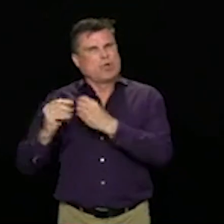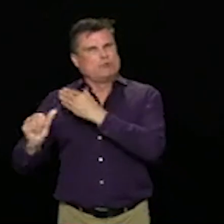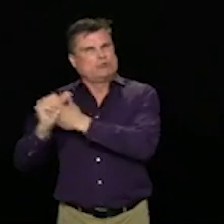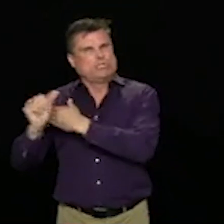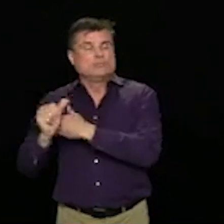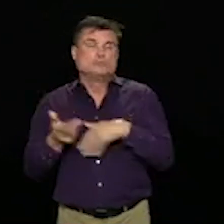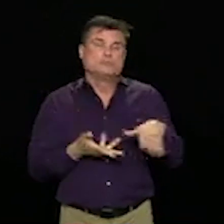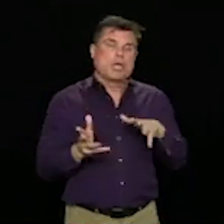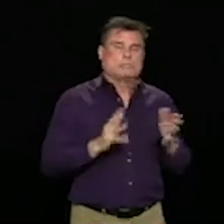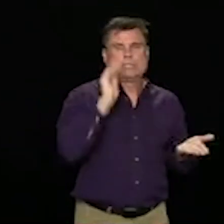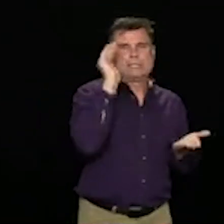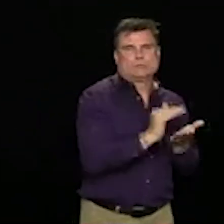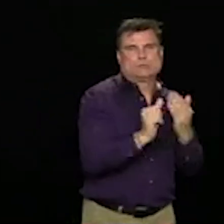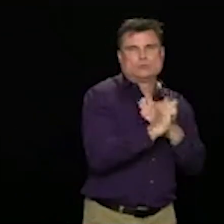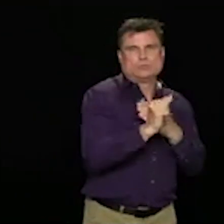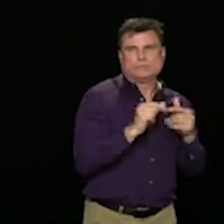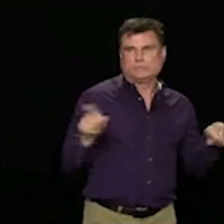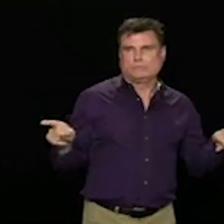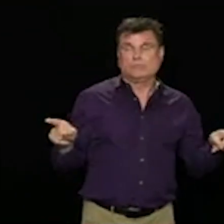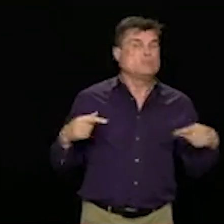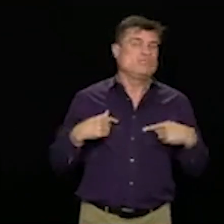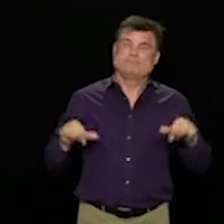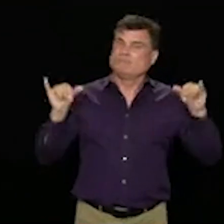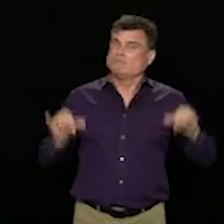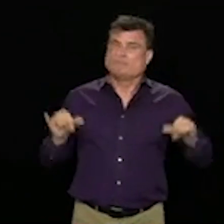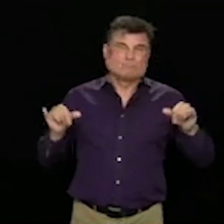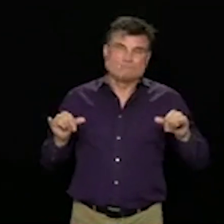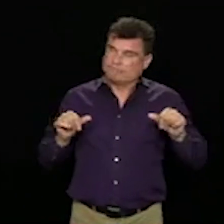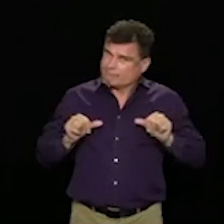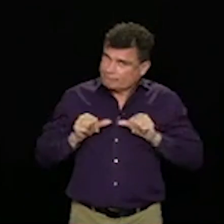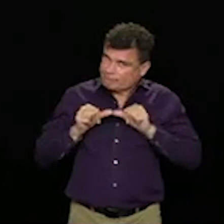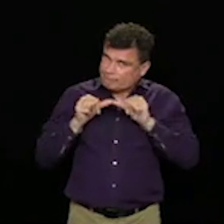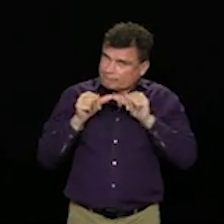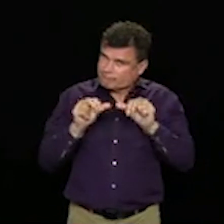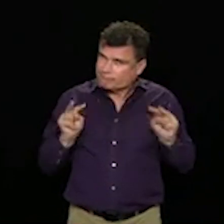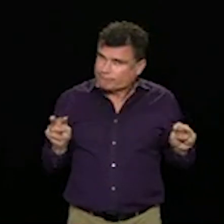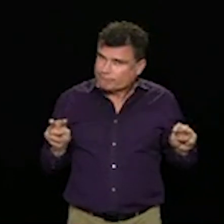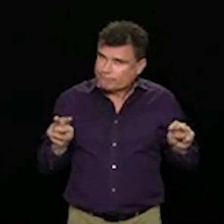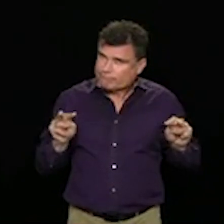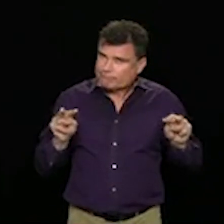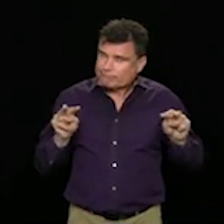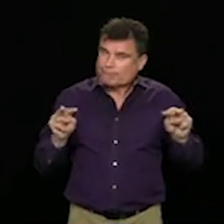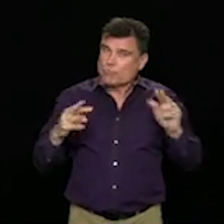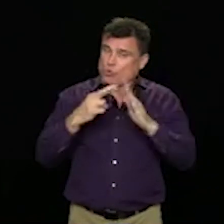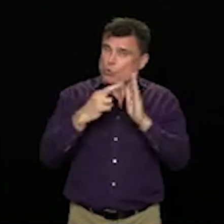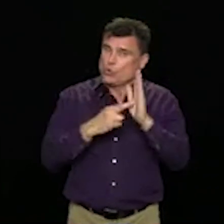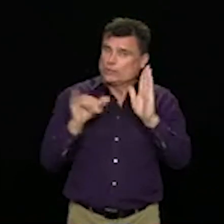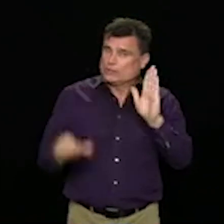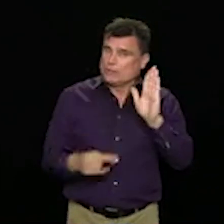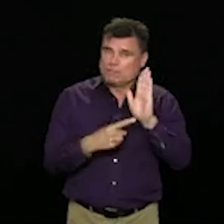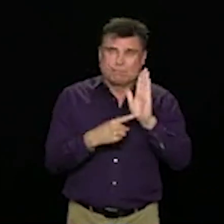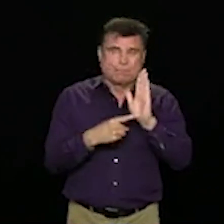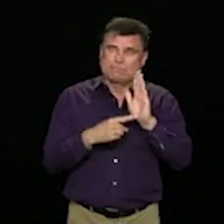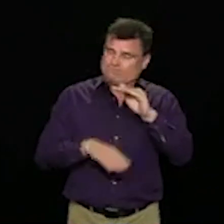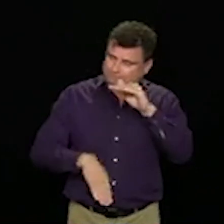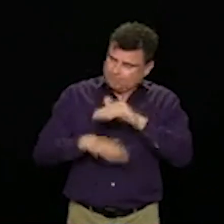is one of the reasons why we have continued to have the order in place around gatherings over